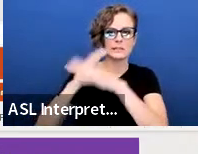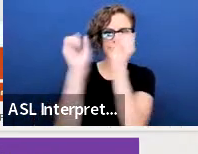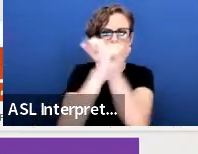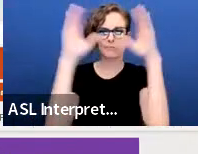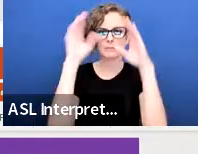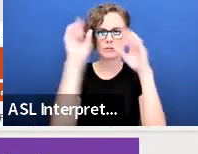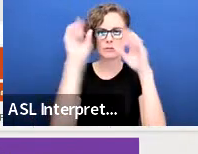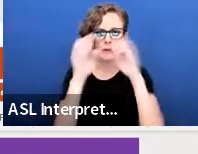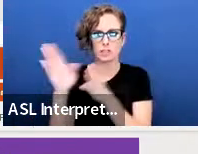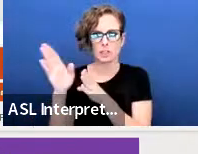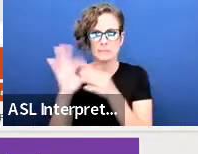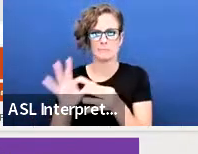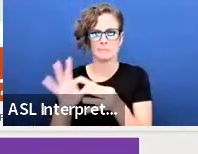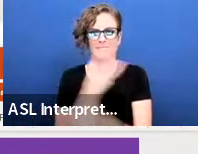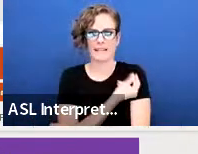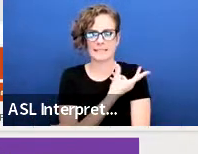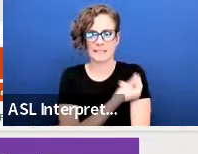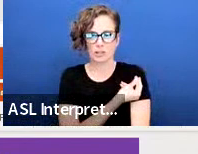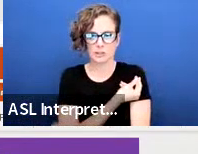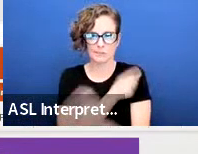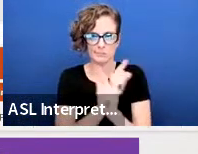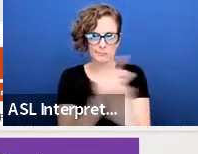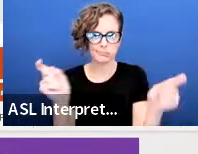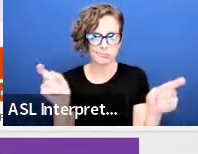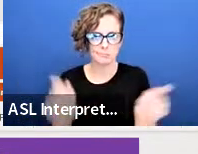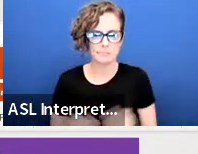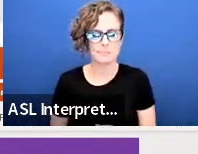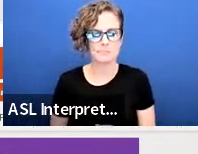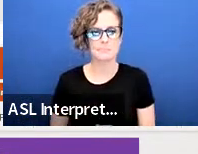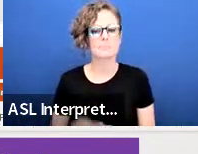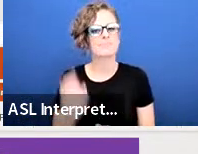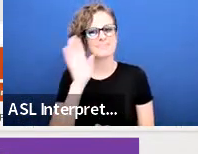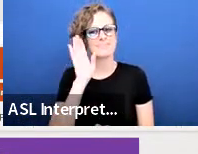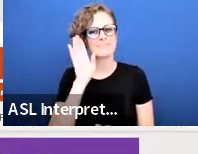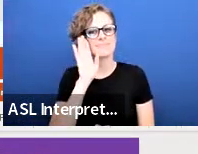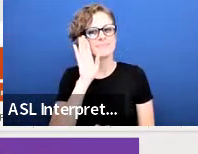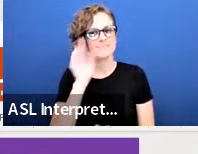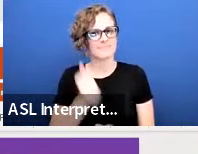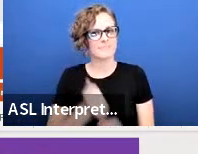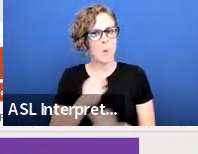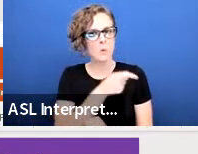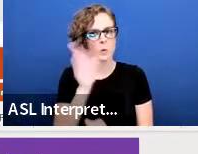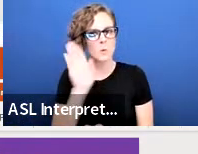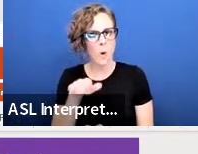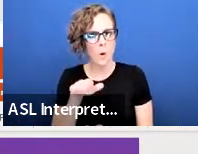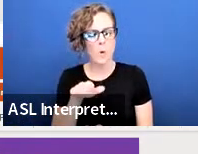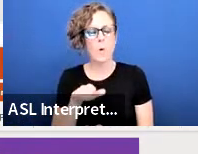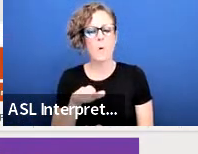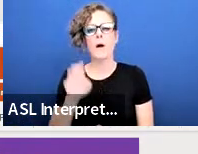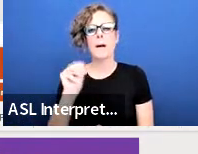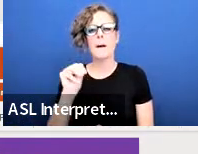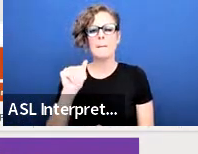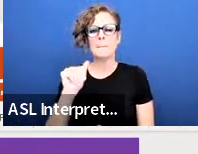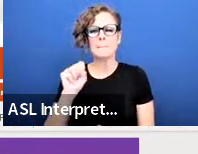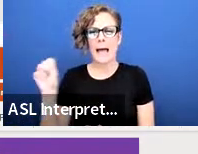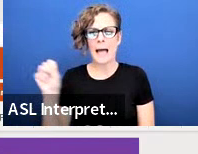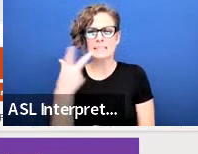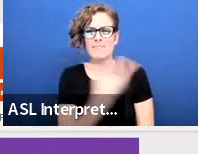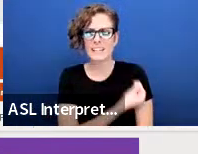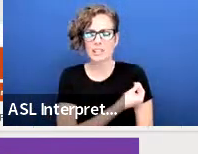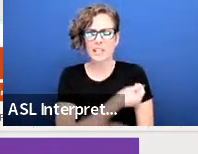to vaccinations. As many of you know, we moved from a mass vaccination model at the